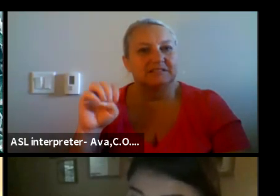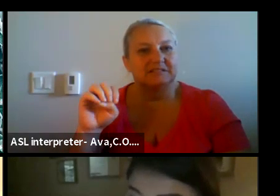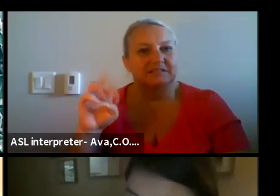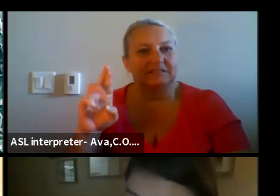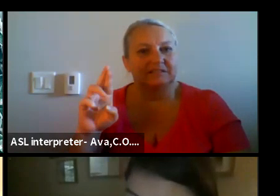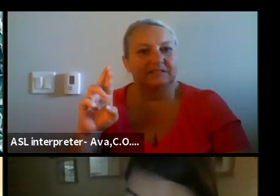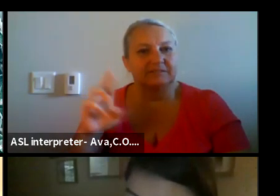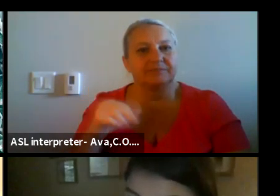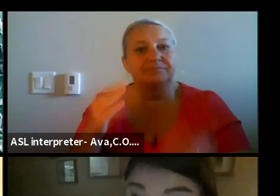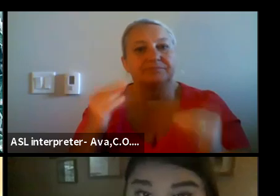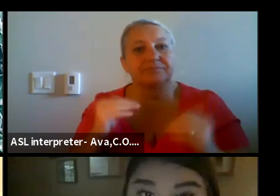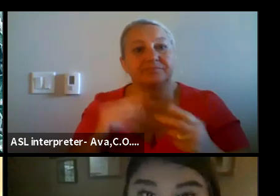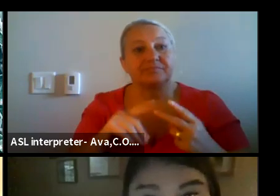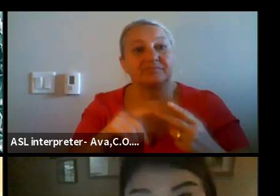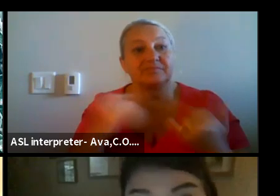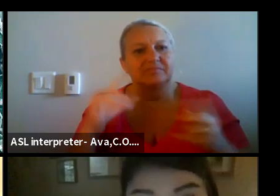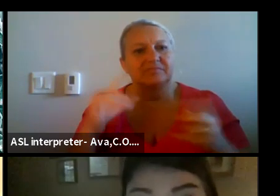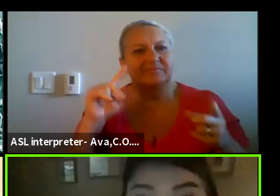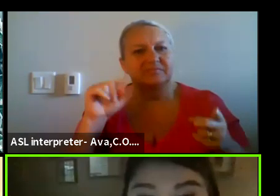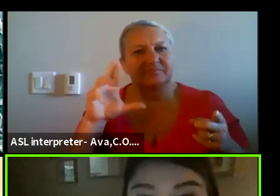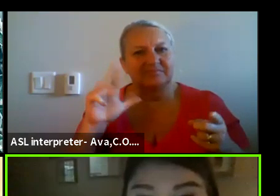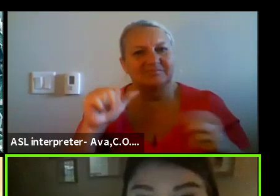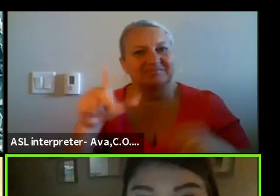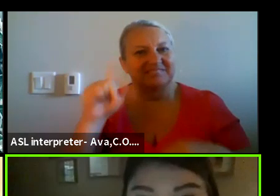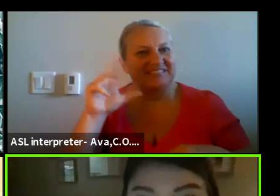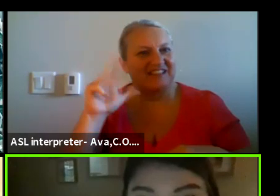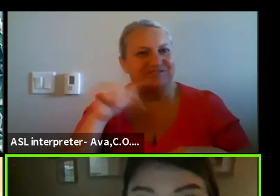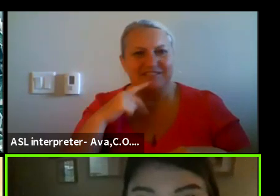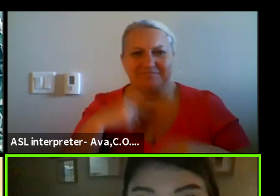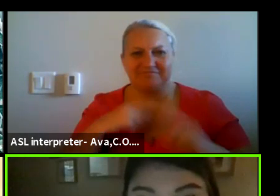This is Tara. Very fired up.